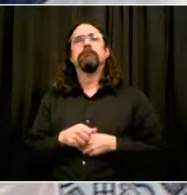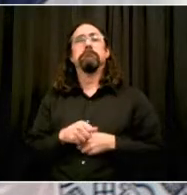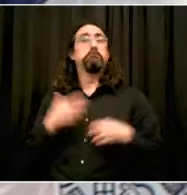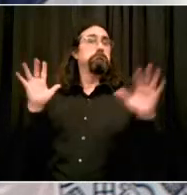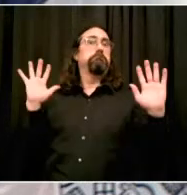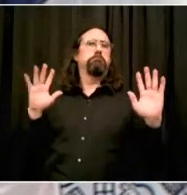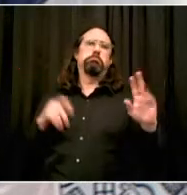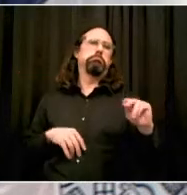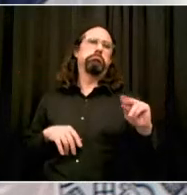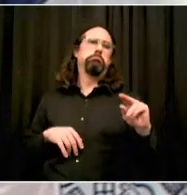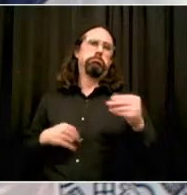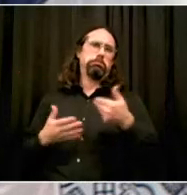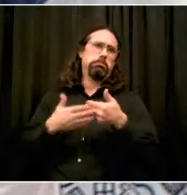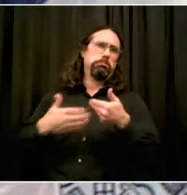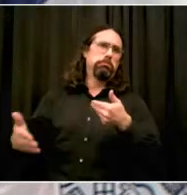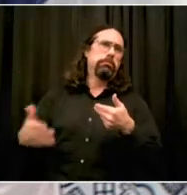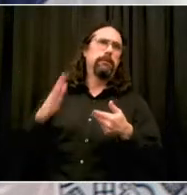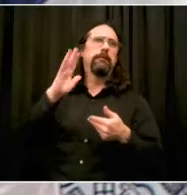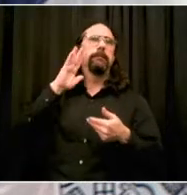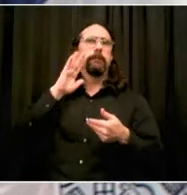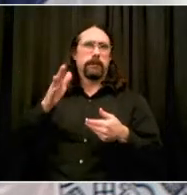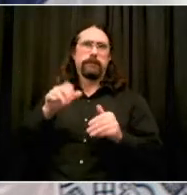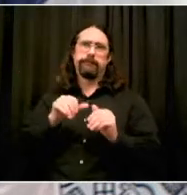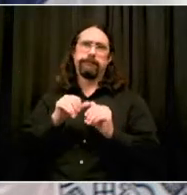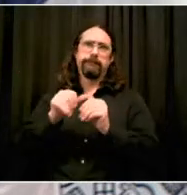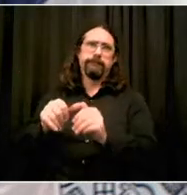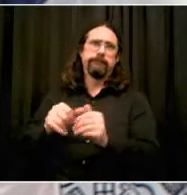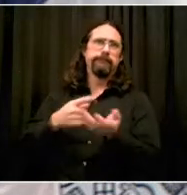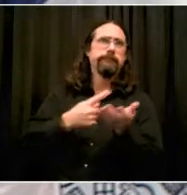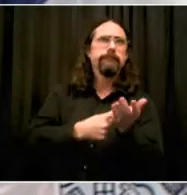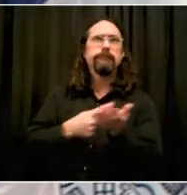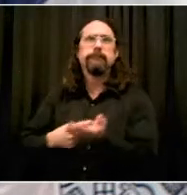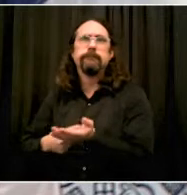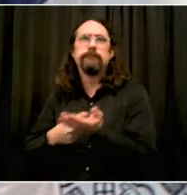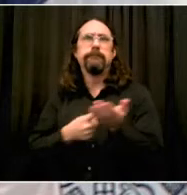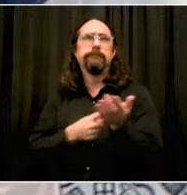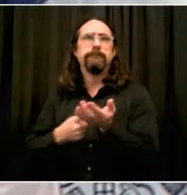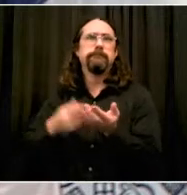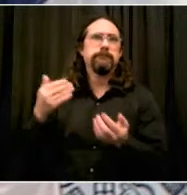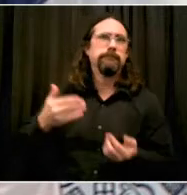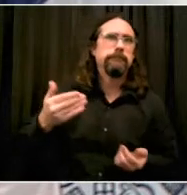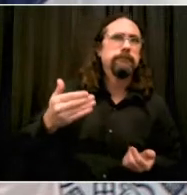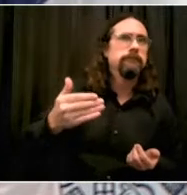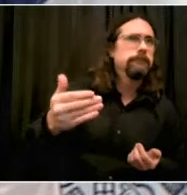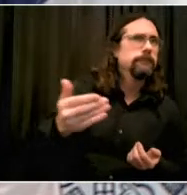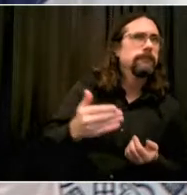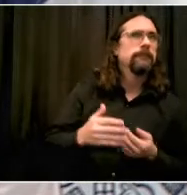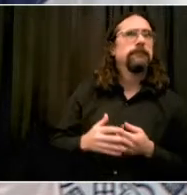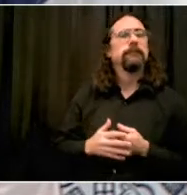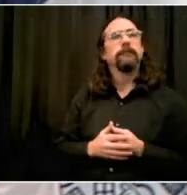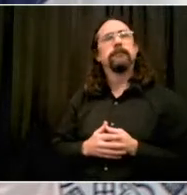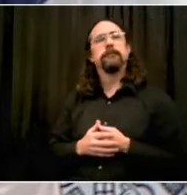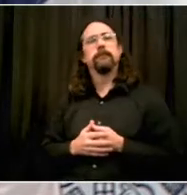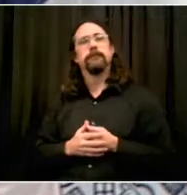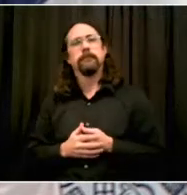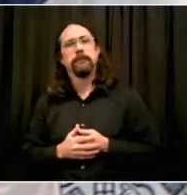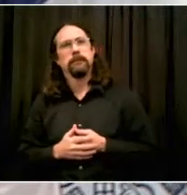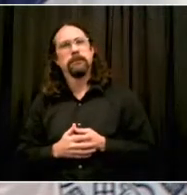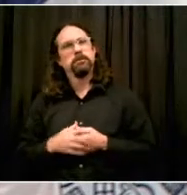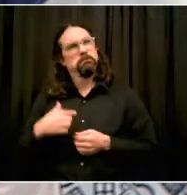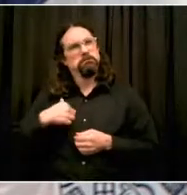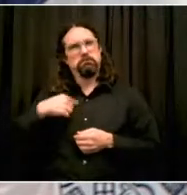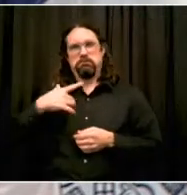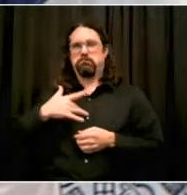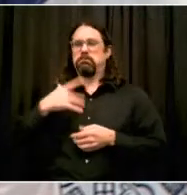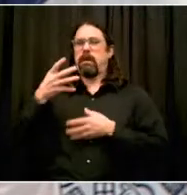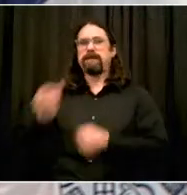back, and get them back soon. What's it going to take? It's going to take some additional measures, and we believe we can achieve them, but we've got to codify them and make them